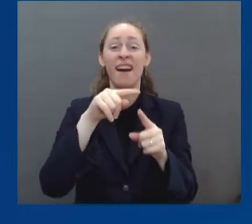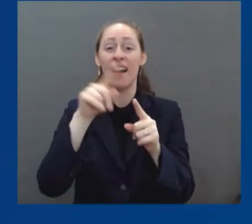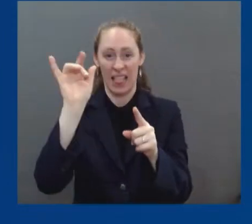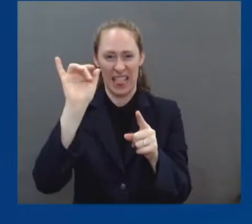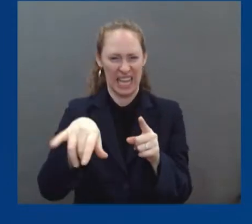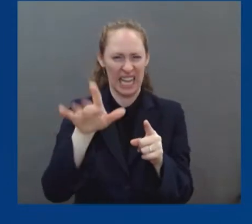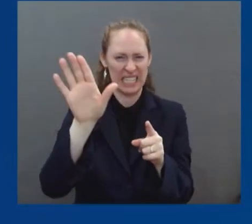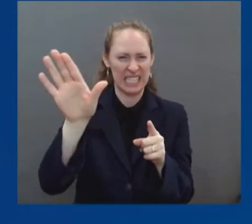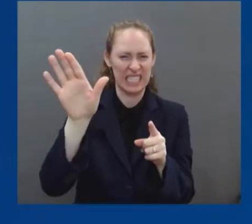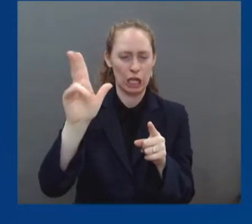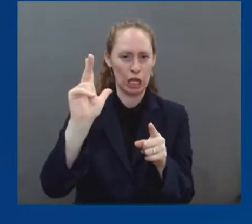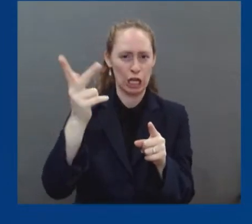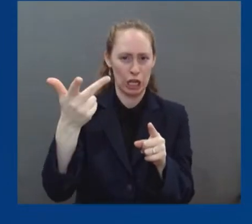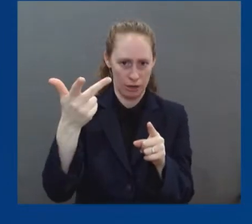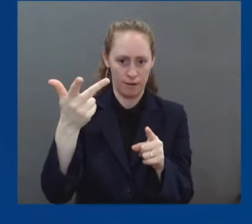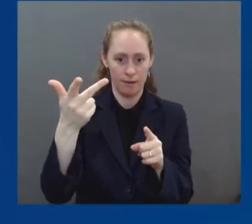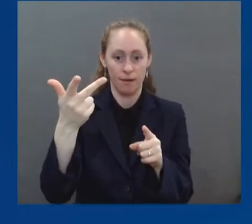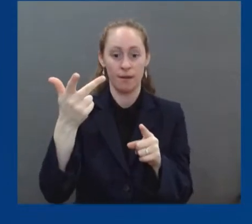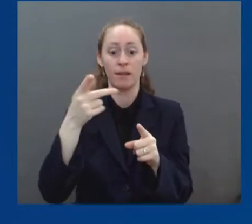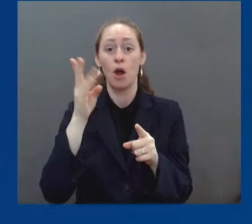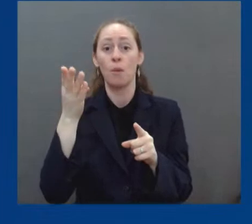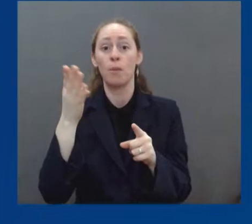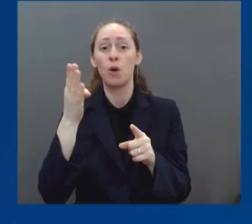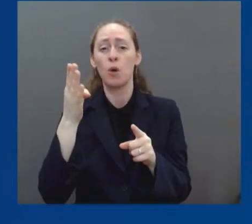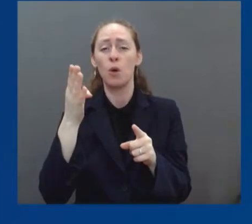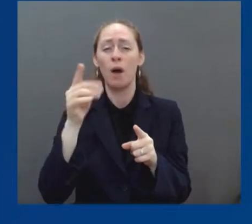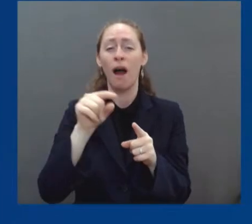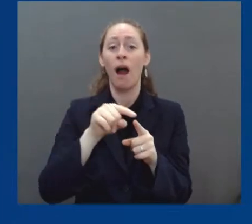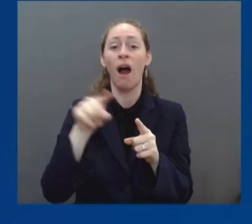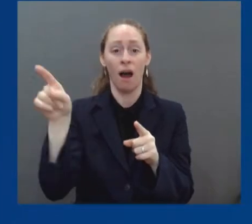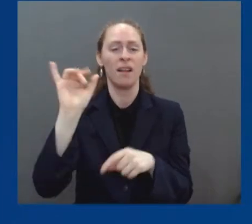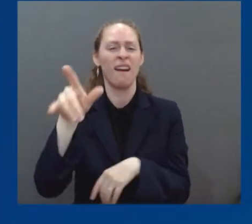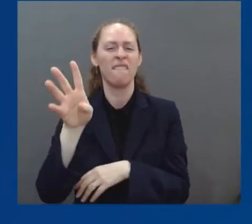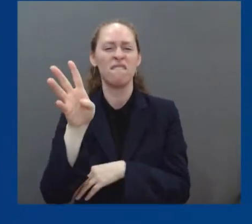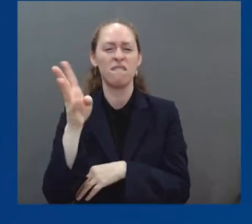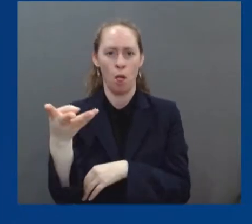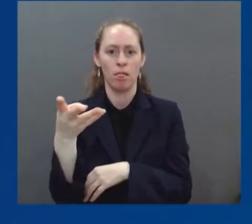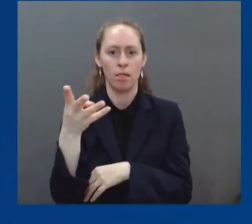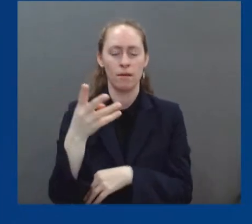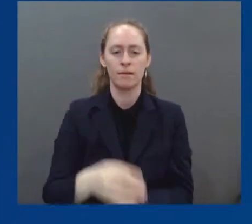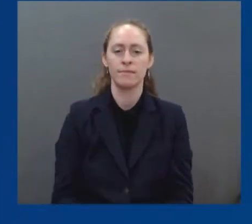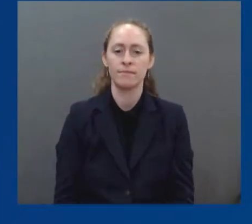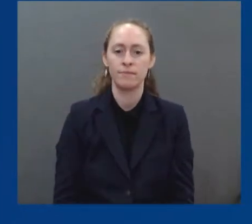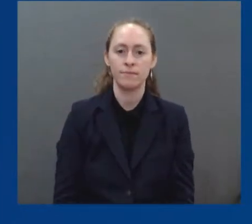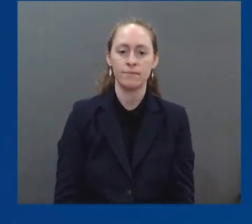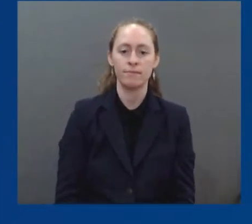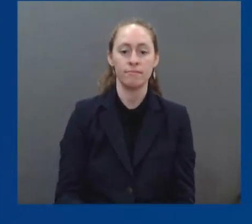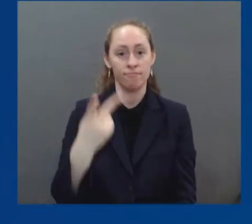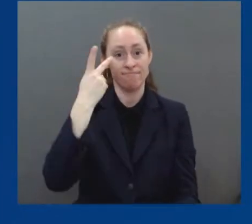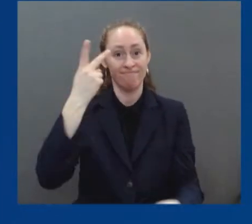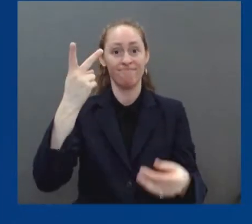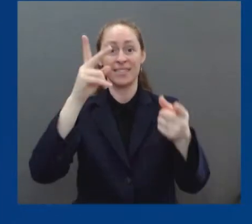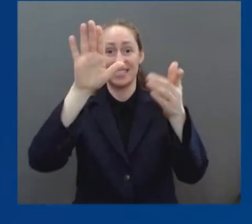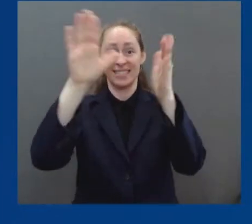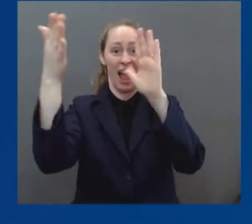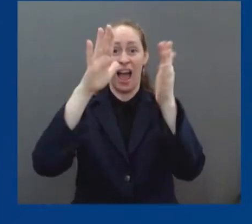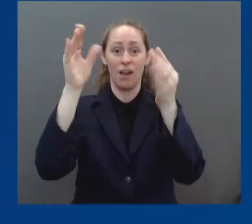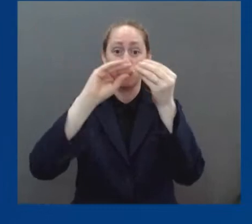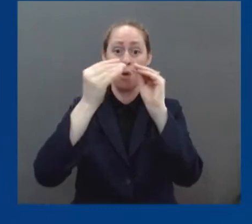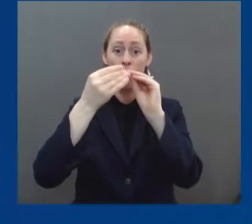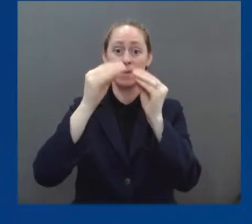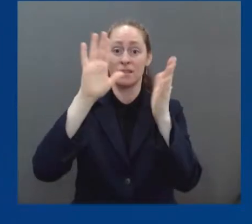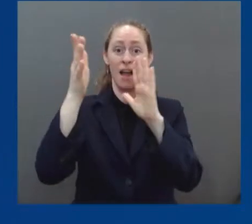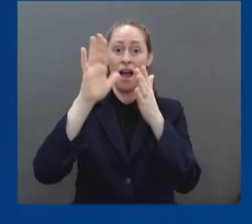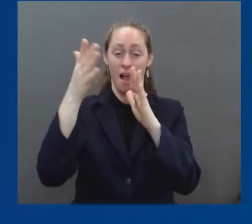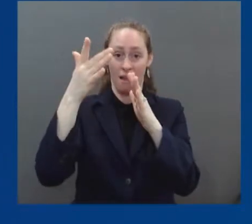at the mortality rate of individuals who received the second booster or the fourth dose. Next